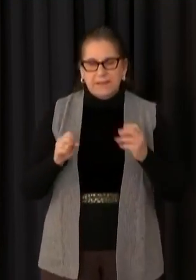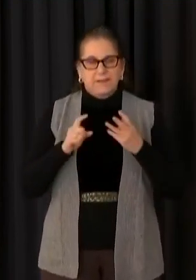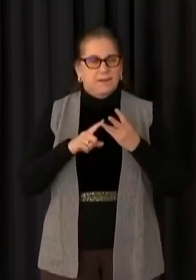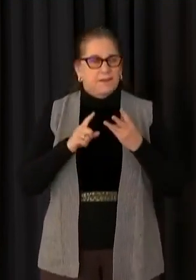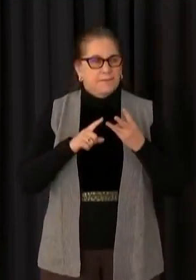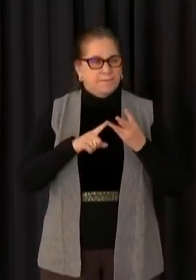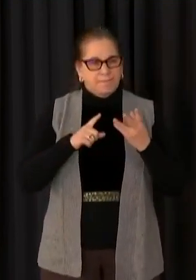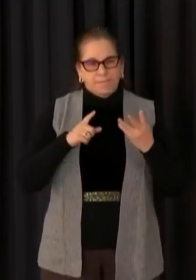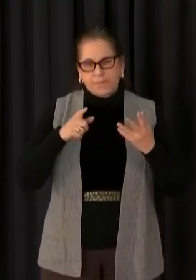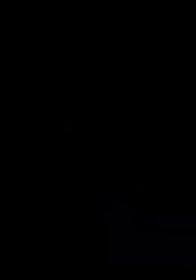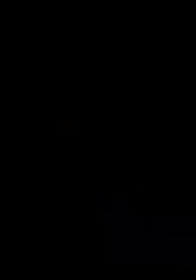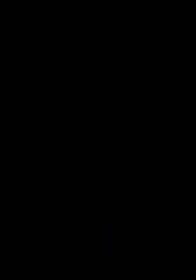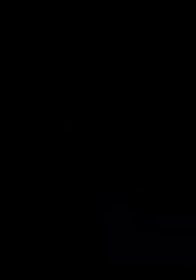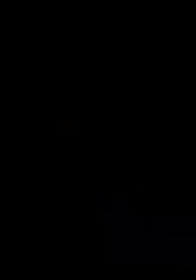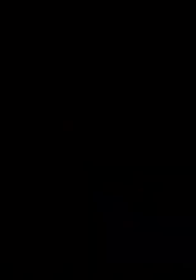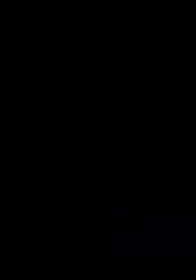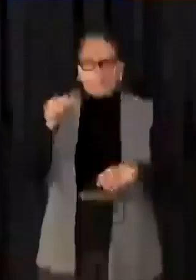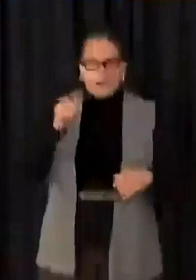also know that is,